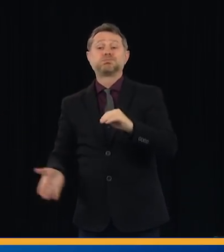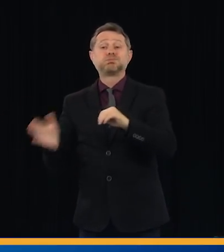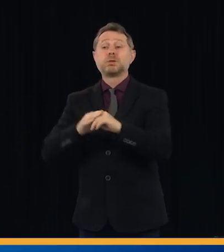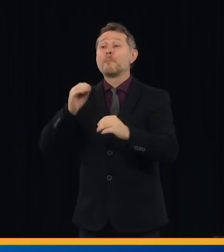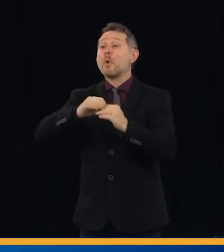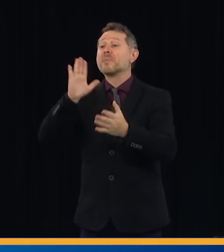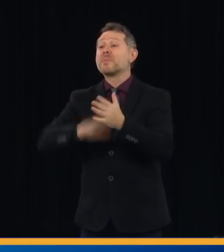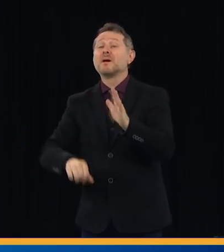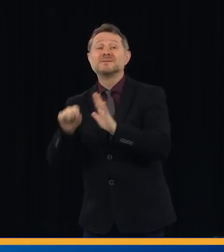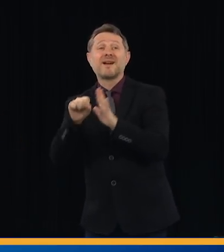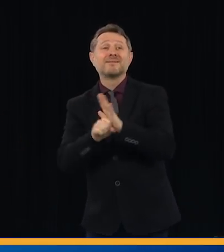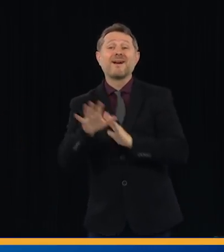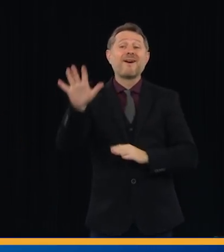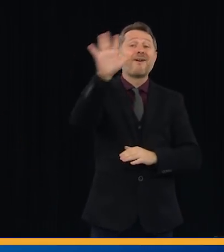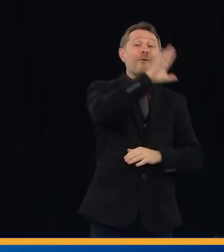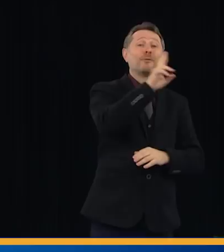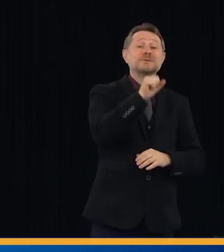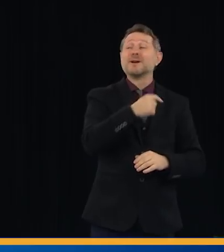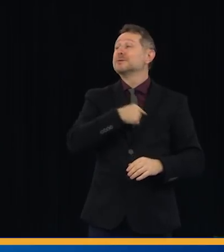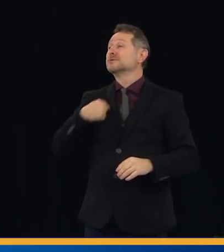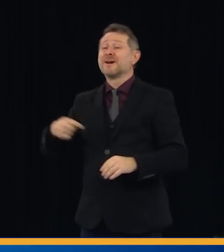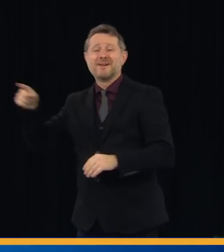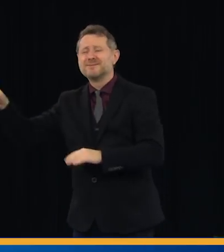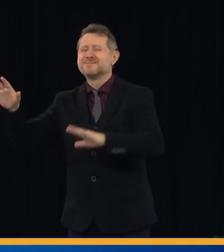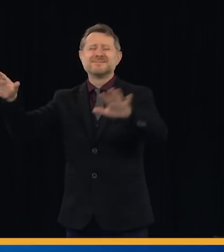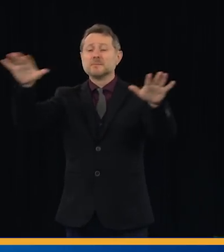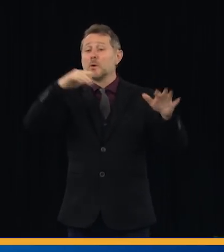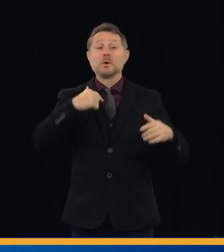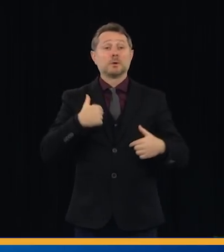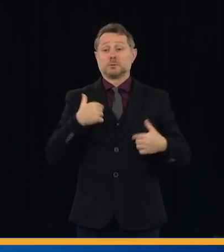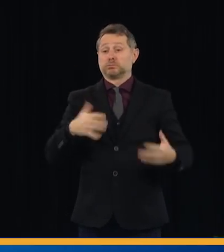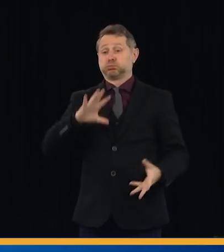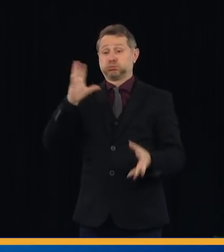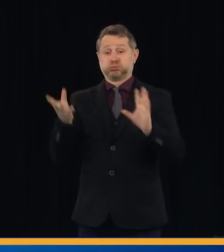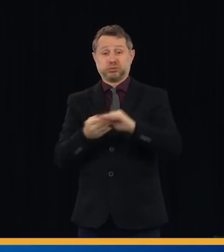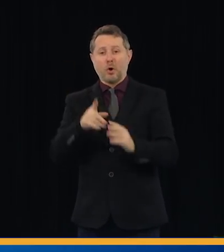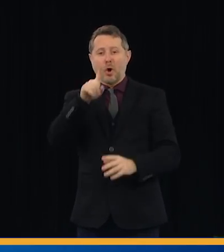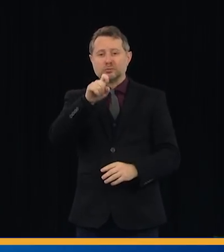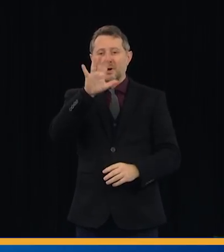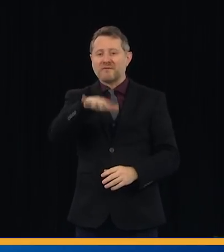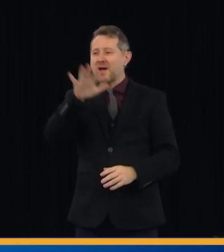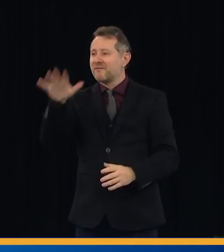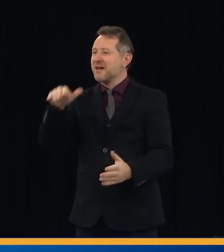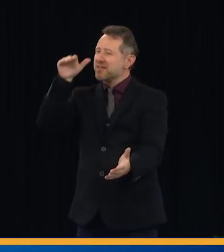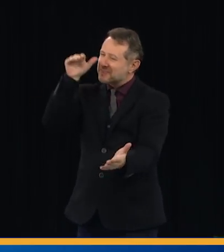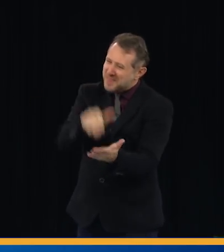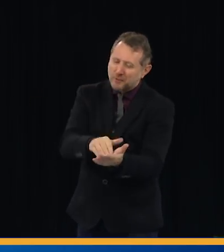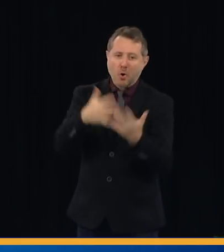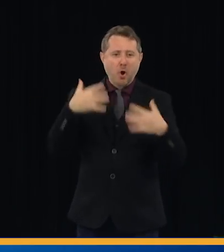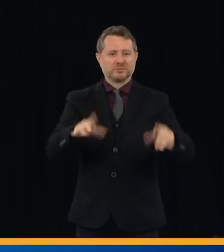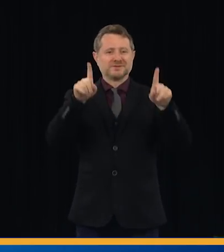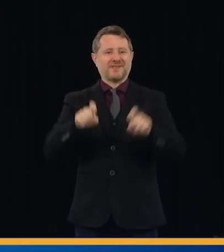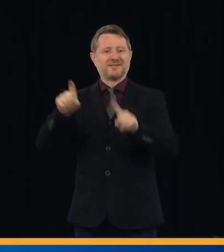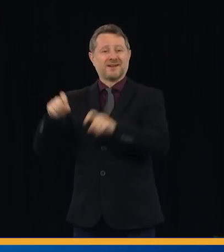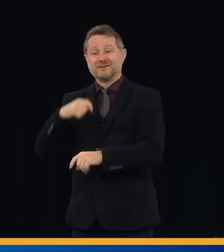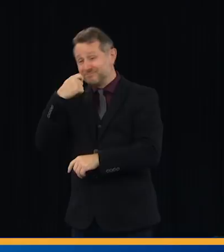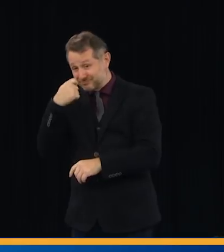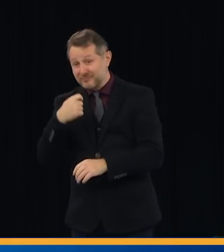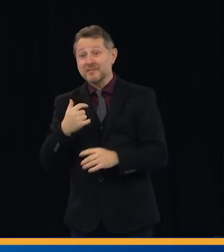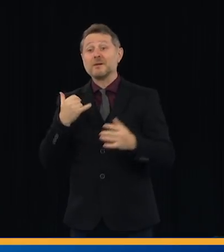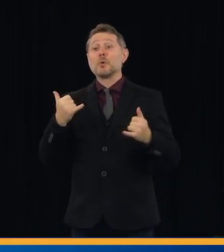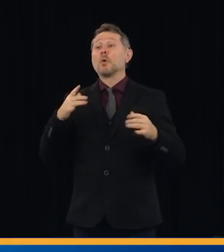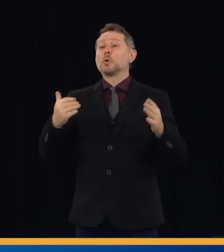ever tested. Total tested is up to 155,000. Number of new cases, 7,681.